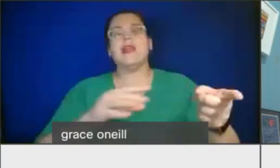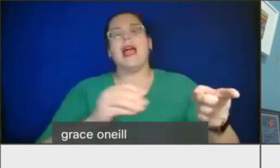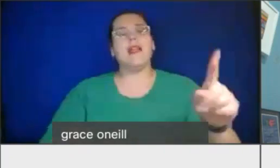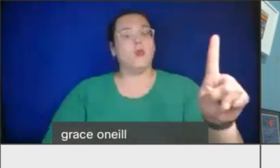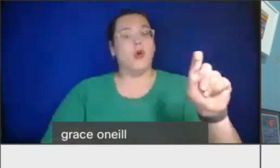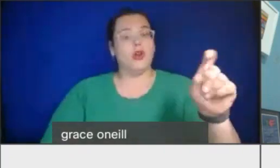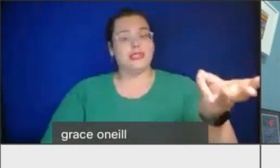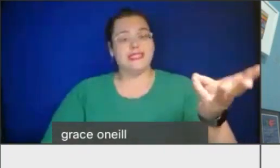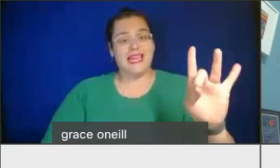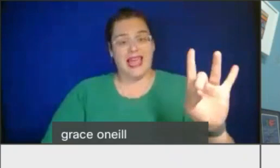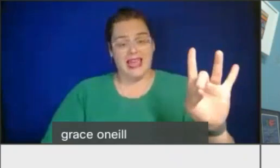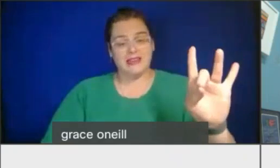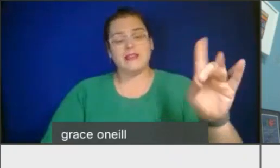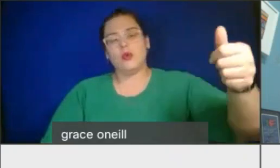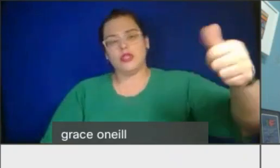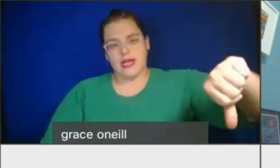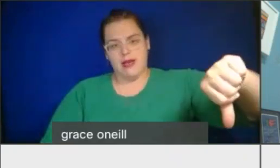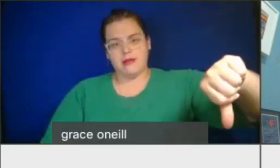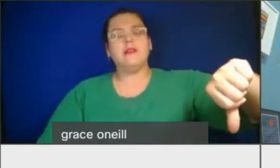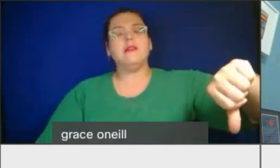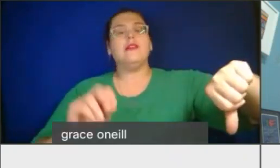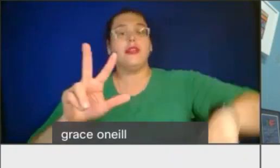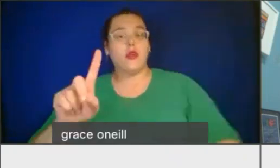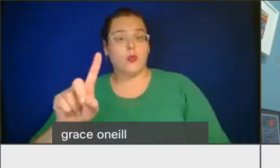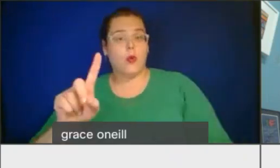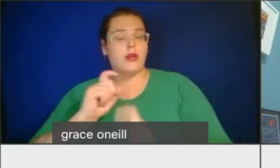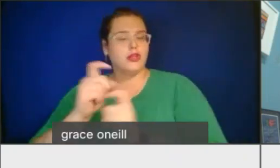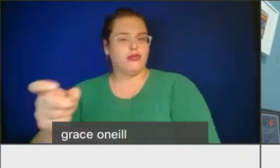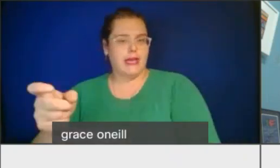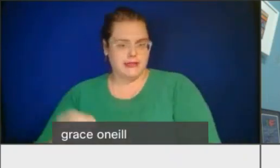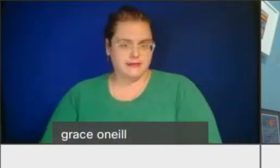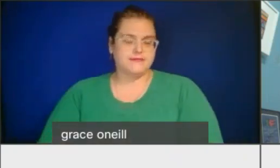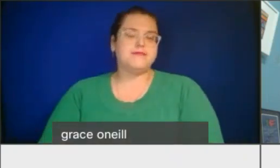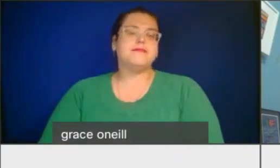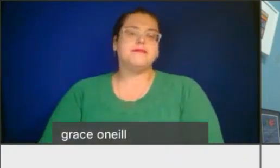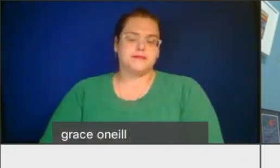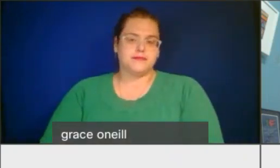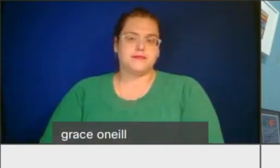168 had been denied. 31 had been granted.